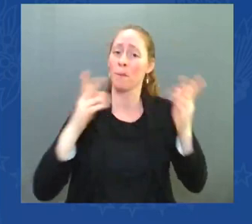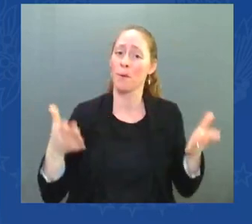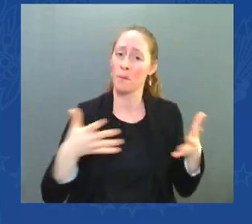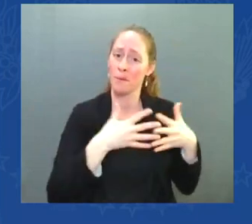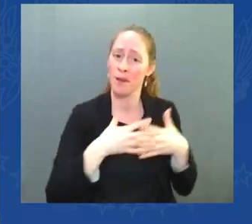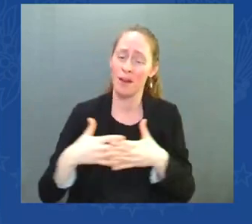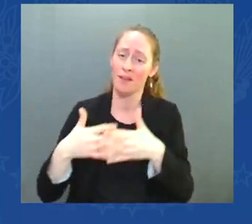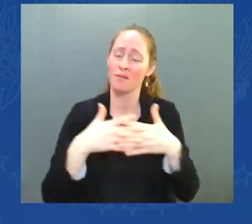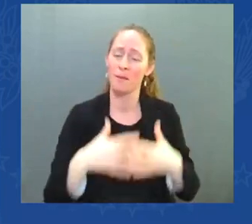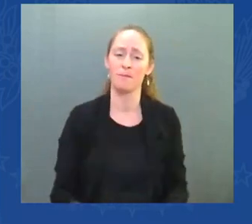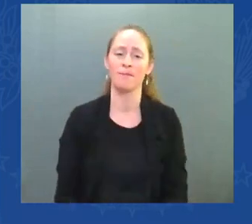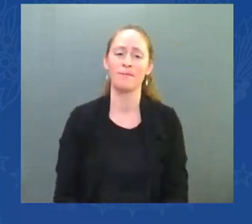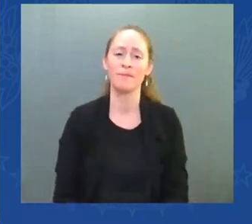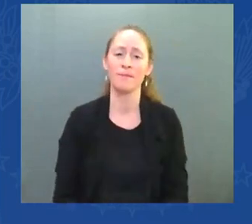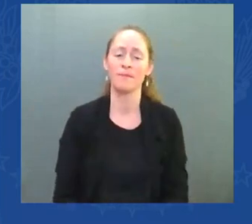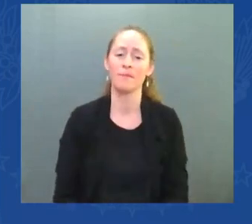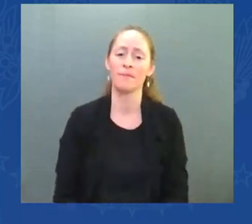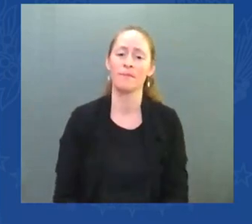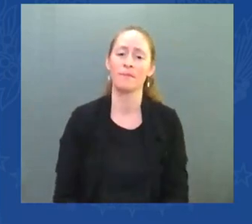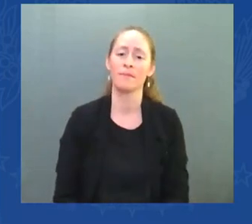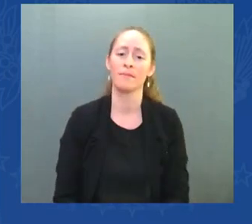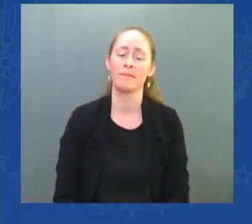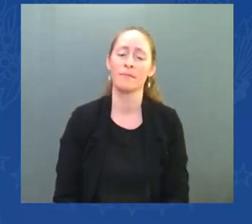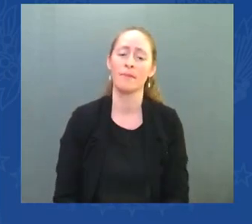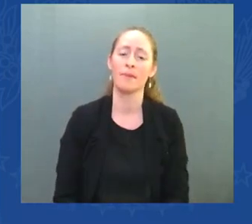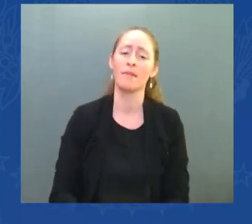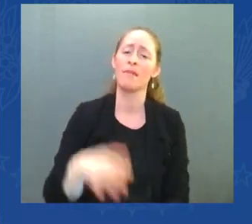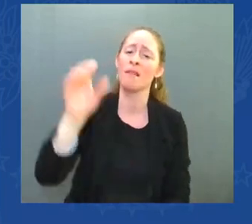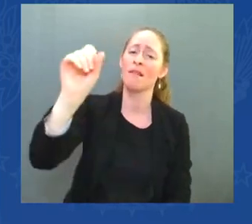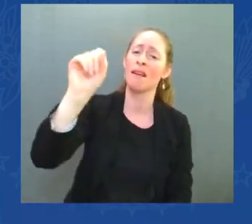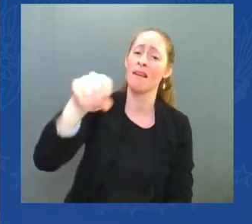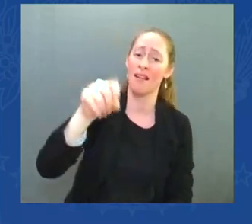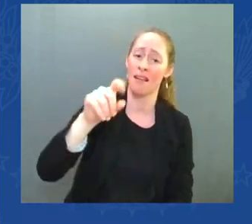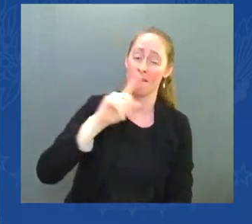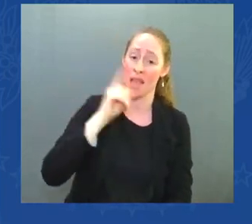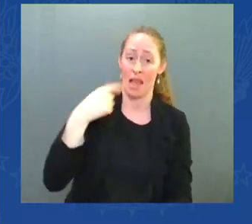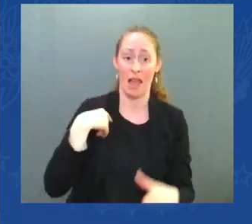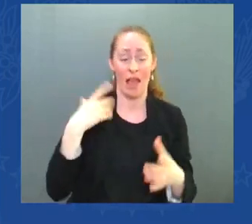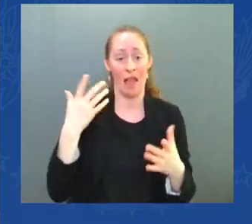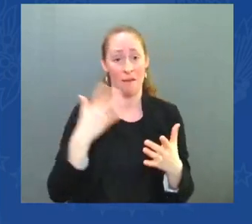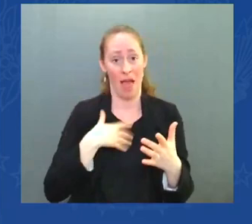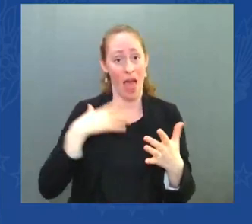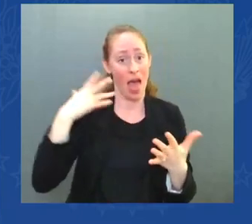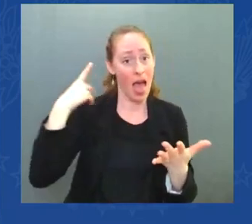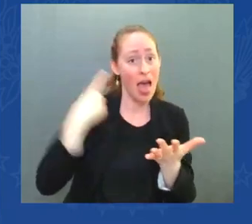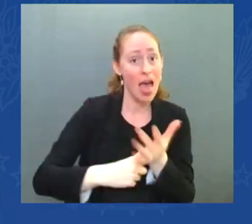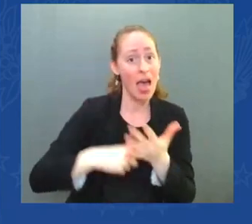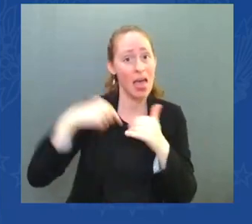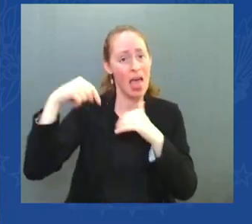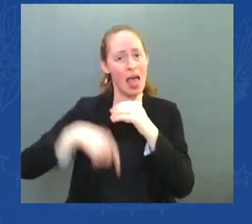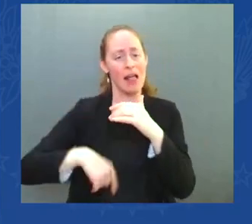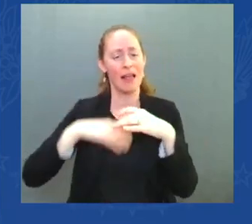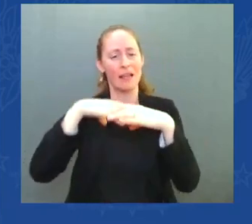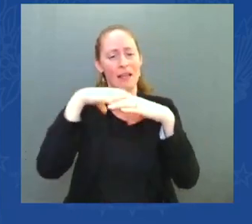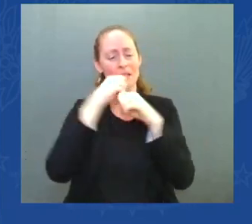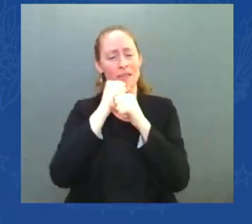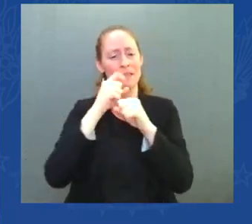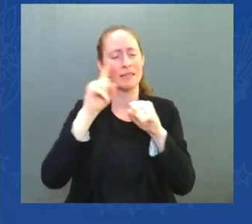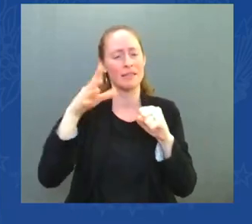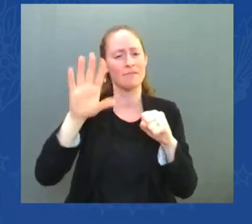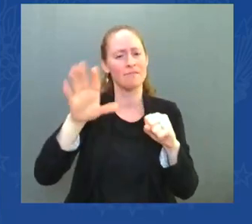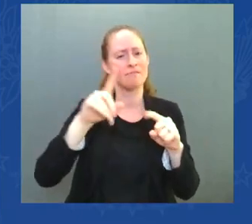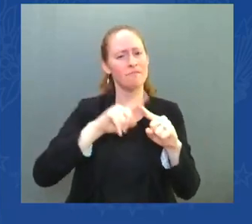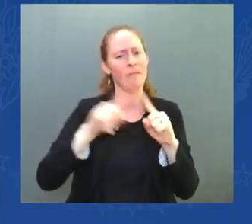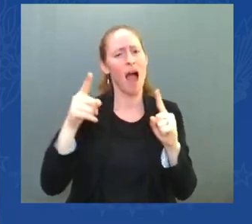be completely true. Because sadly, one thing I've also seen over the years is that the ATF often